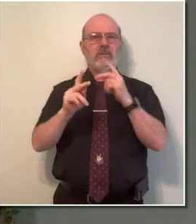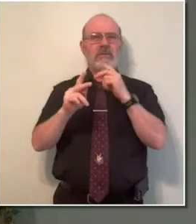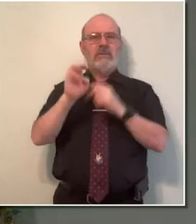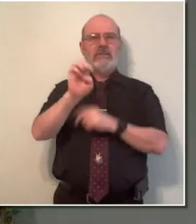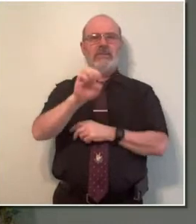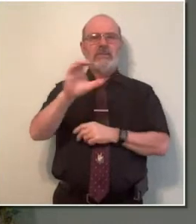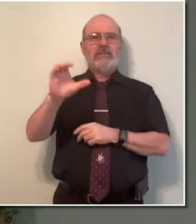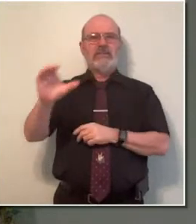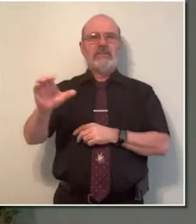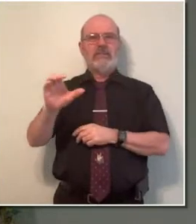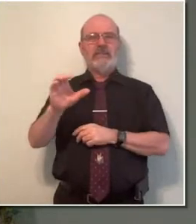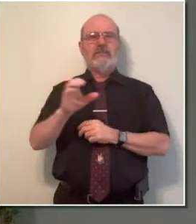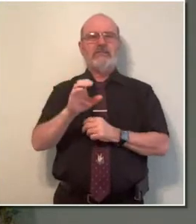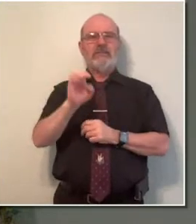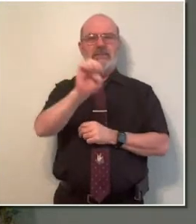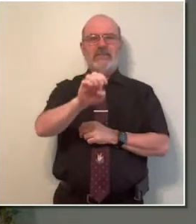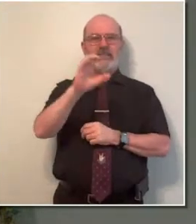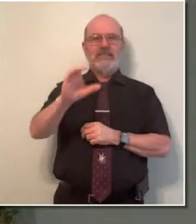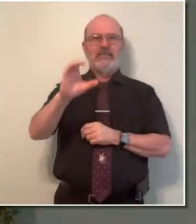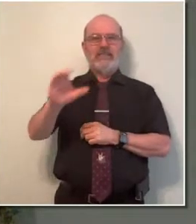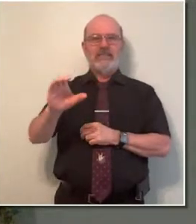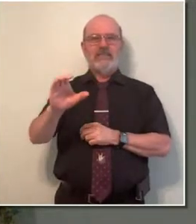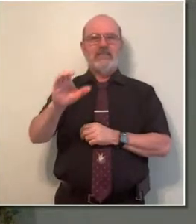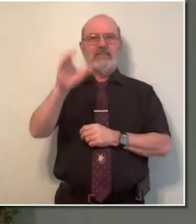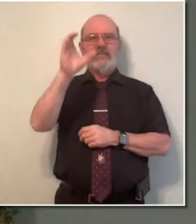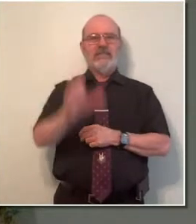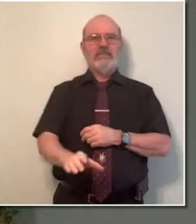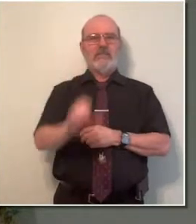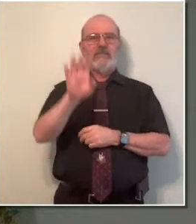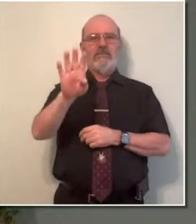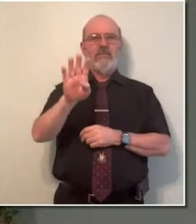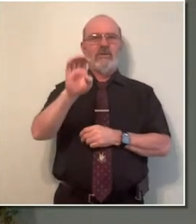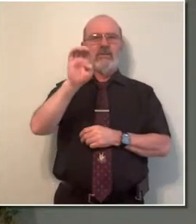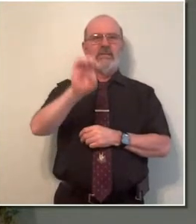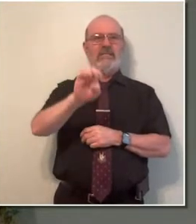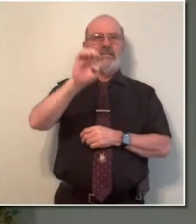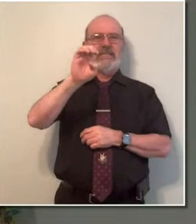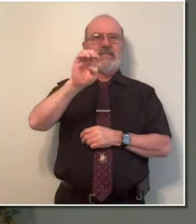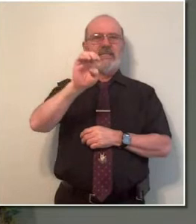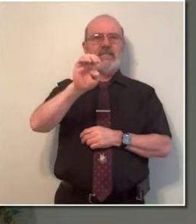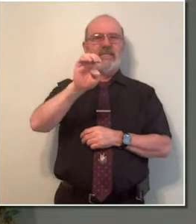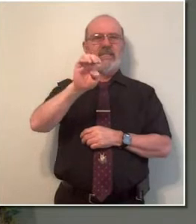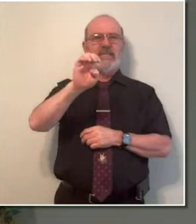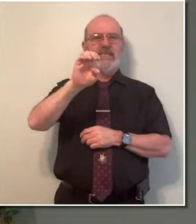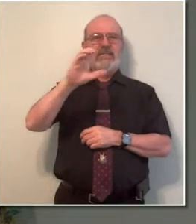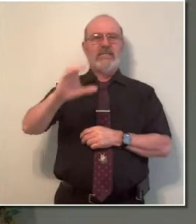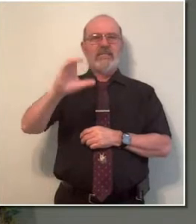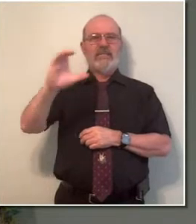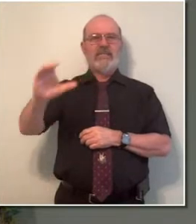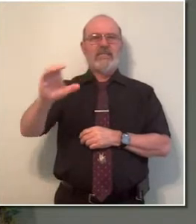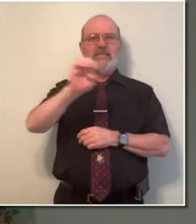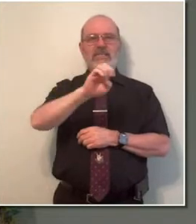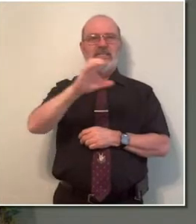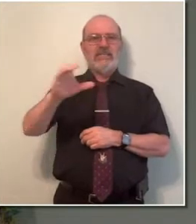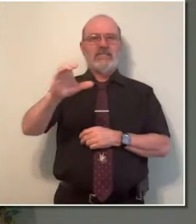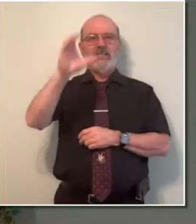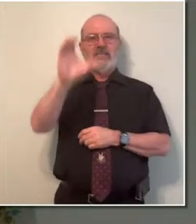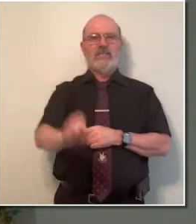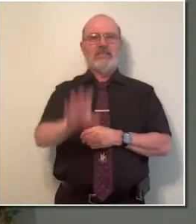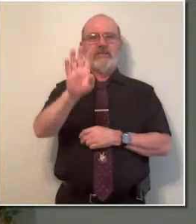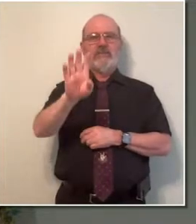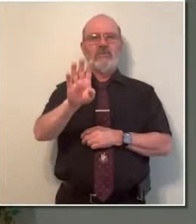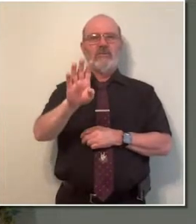Ecclesiastes, that's right. Ecclesiastes chapter 4. Go ahead and turn there if you will. So this